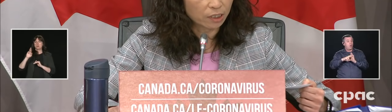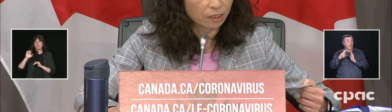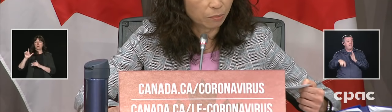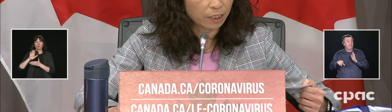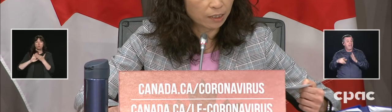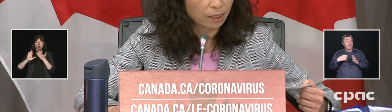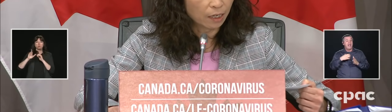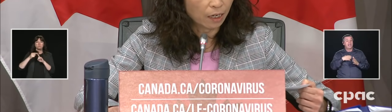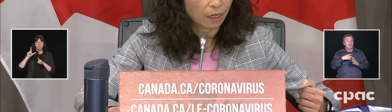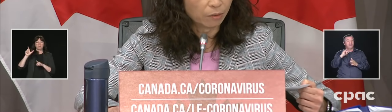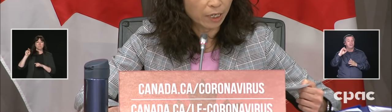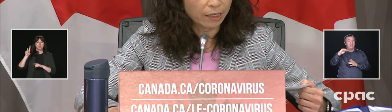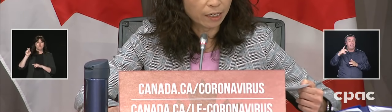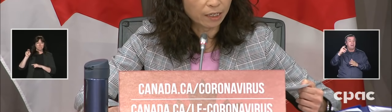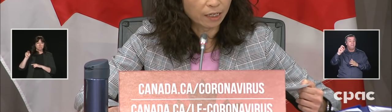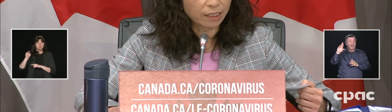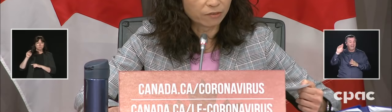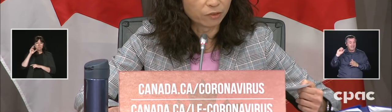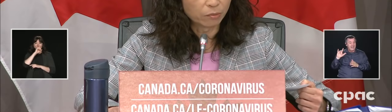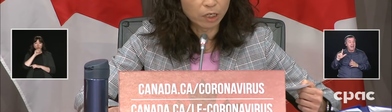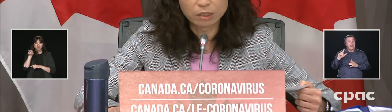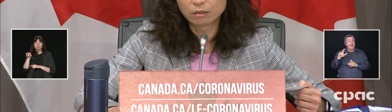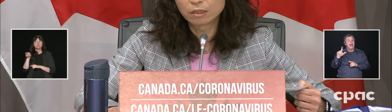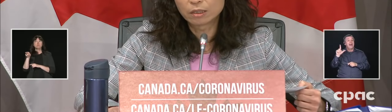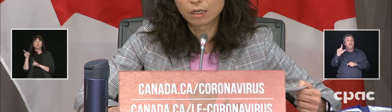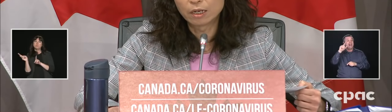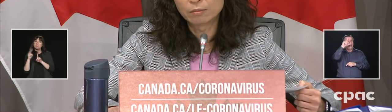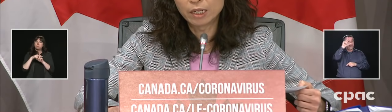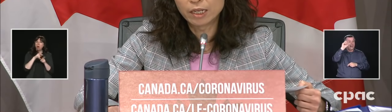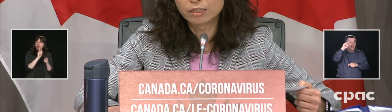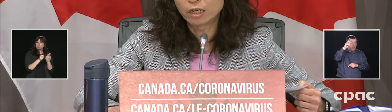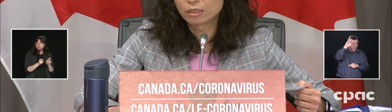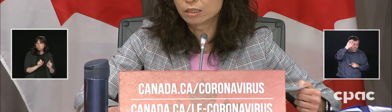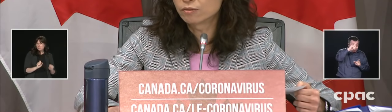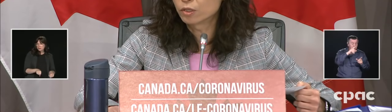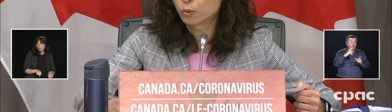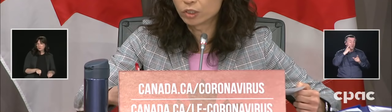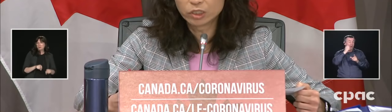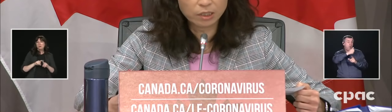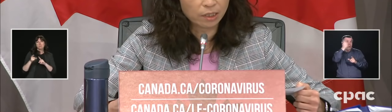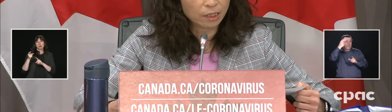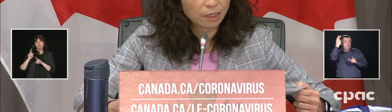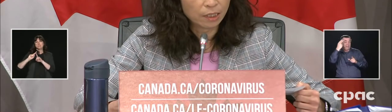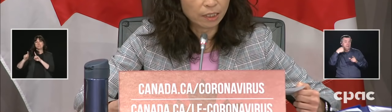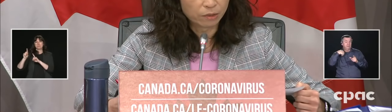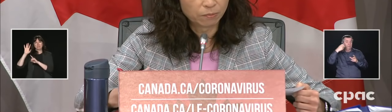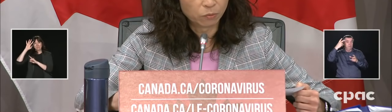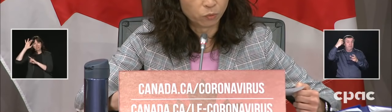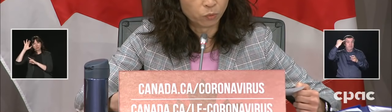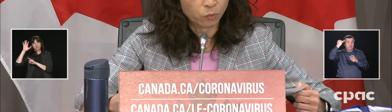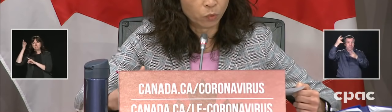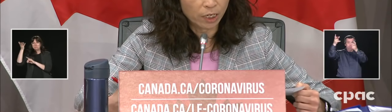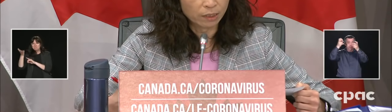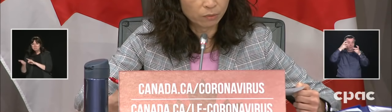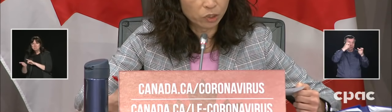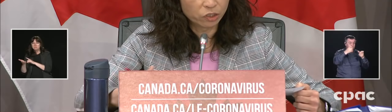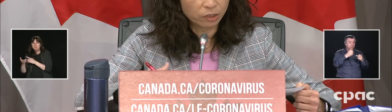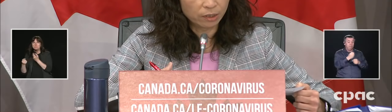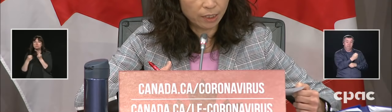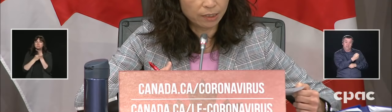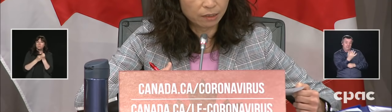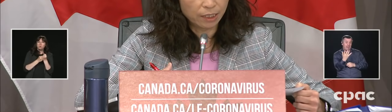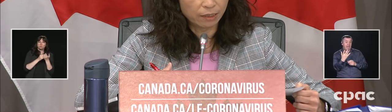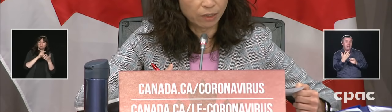be adjusted. But I think that different models are there to answer different questions. This one,